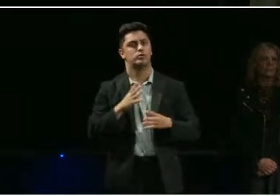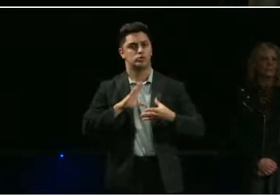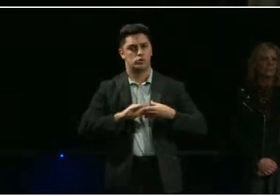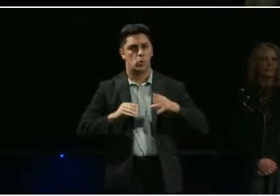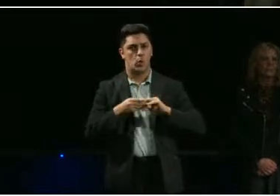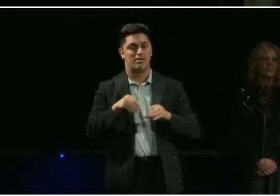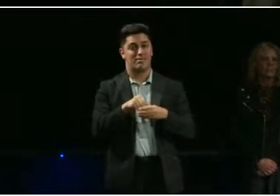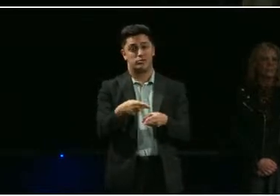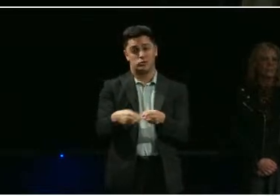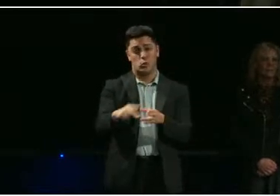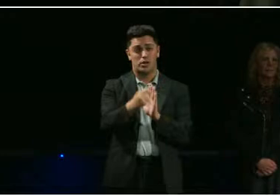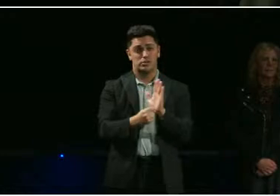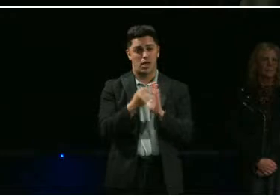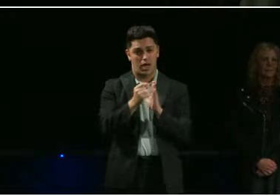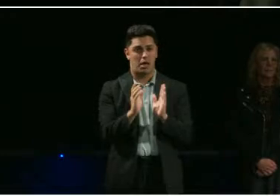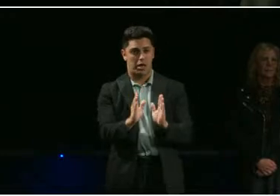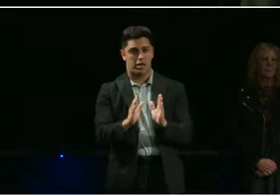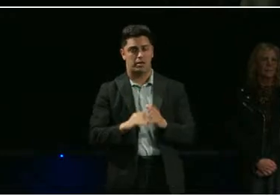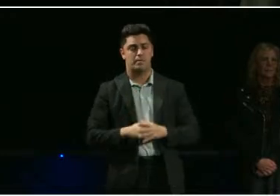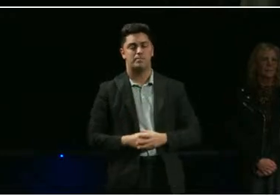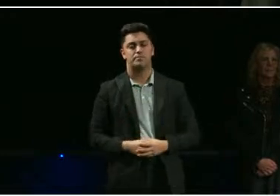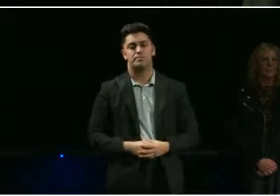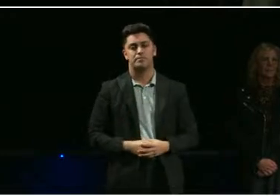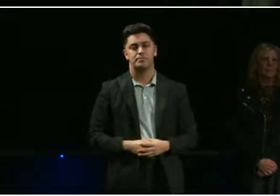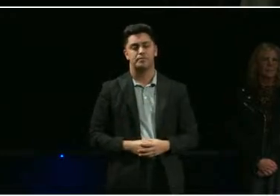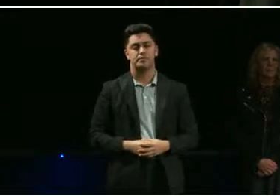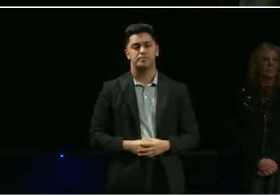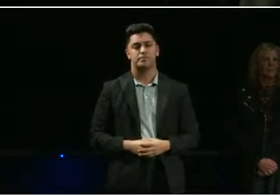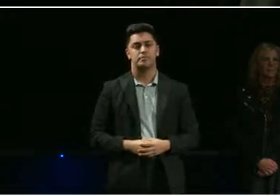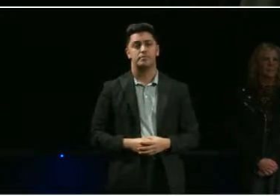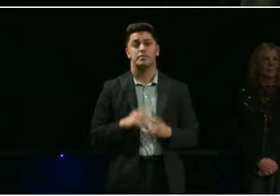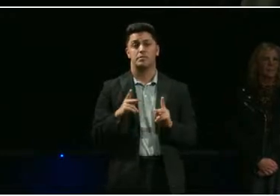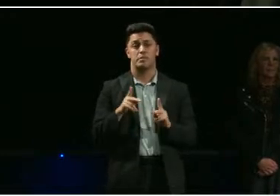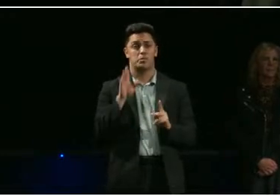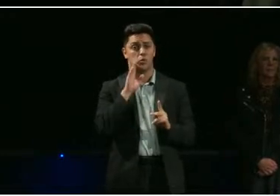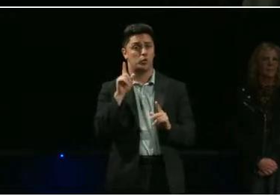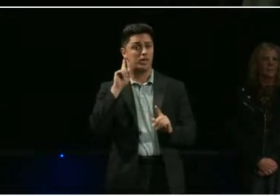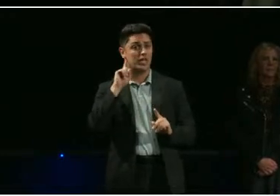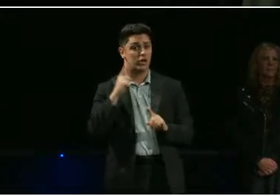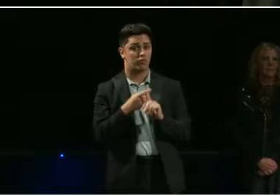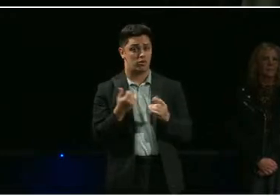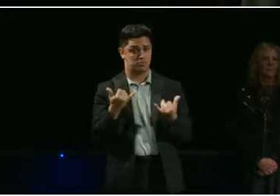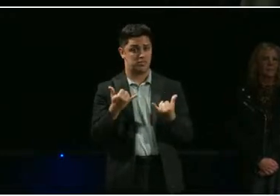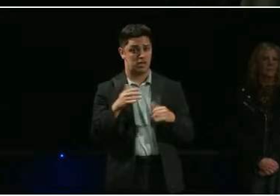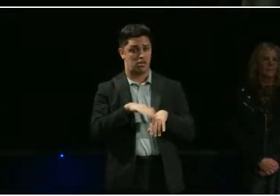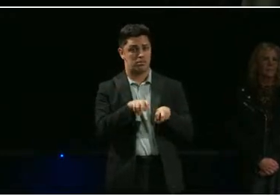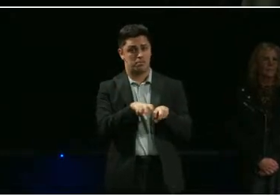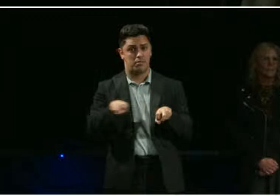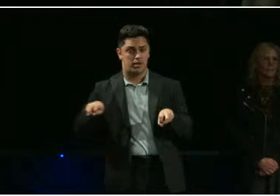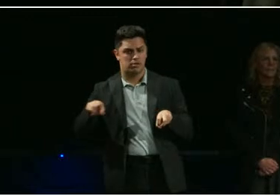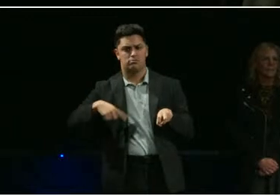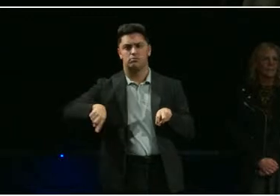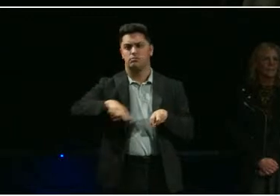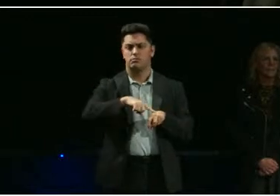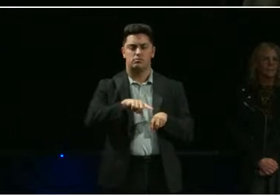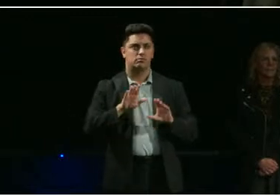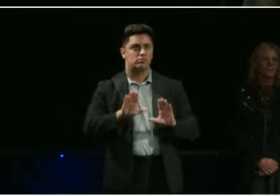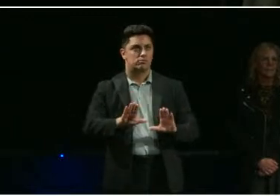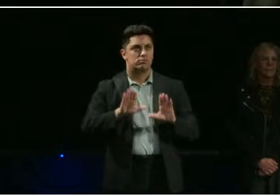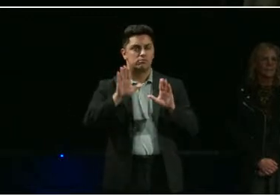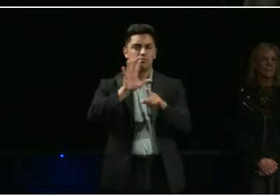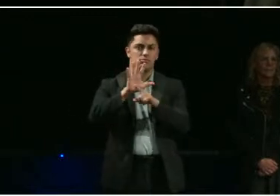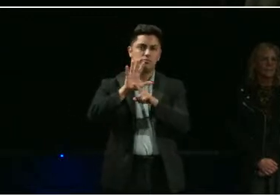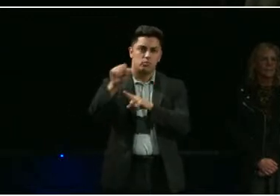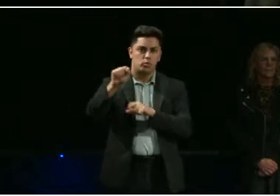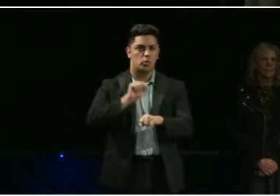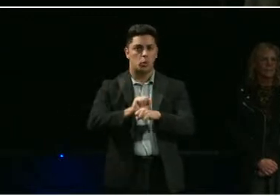a short time frame. And the people you're going to be hearing from today have all done extraordinary